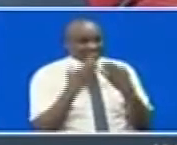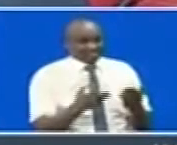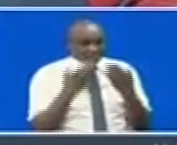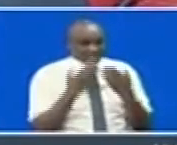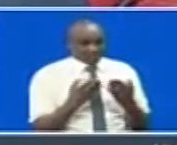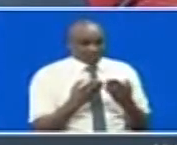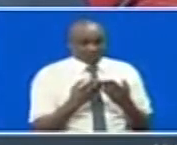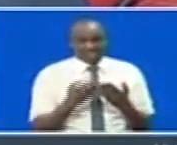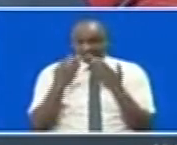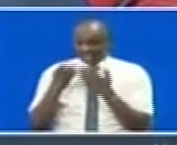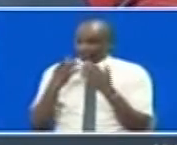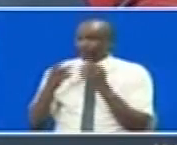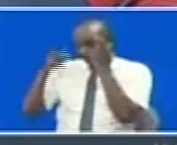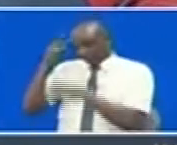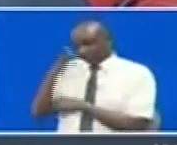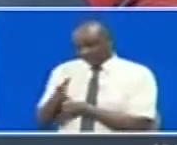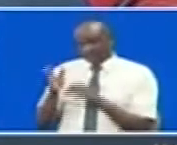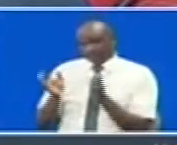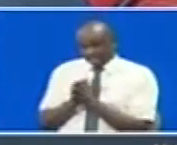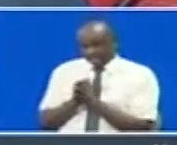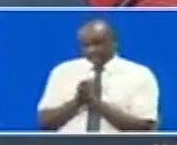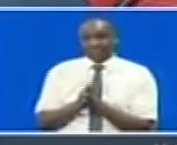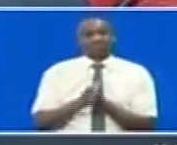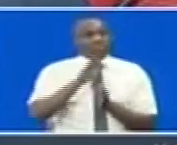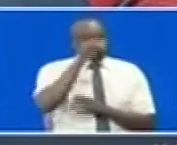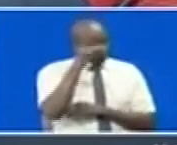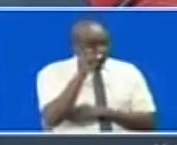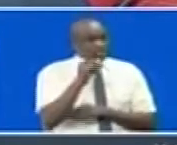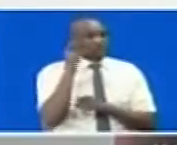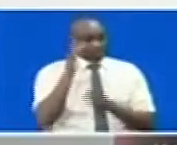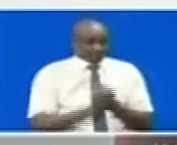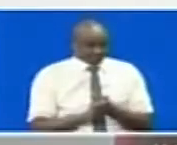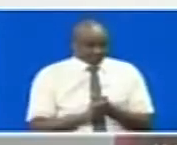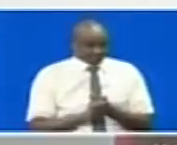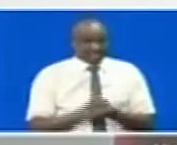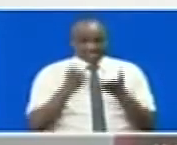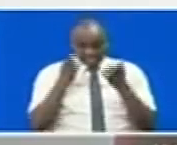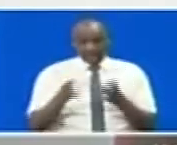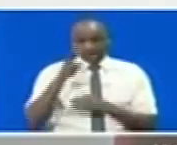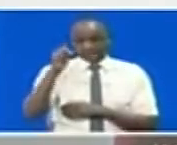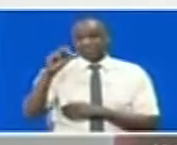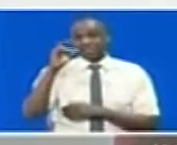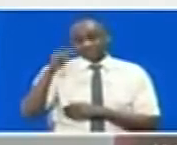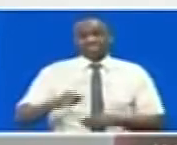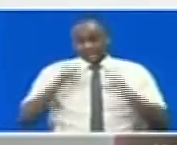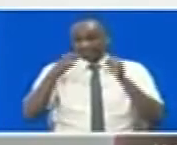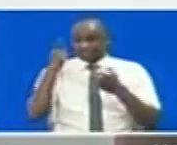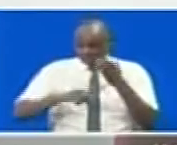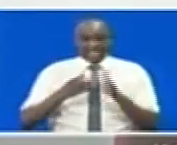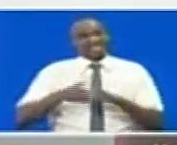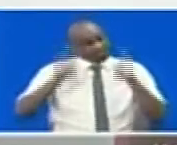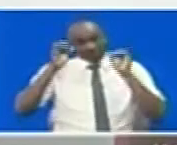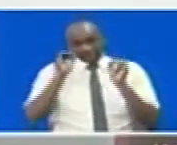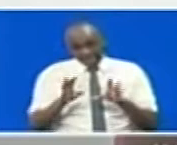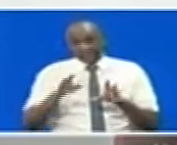Wainaina, who's our resident analyst, Joy Brenda Mdivo, who's an advocate. The chair of the commission says he is not a quitter. They have